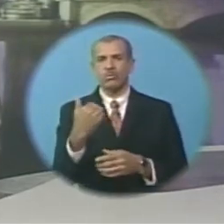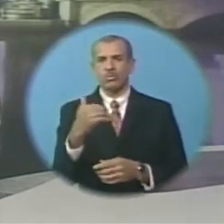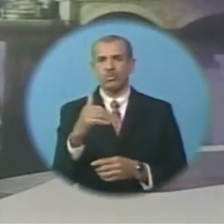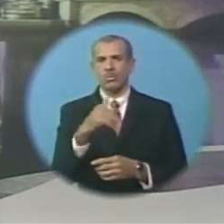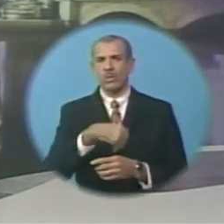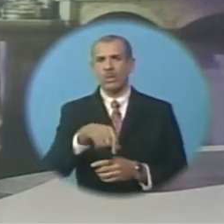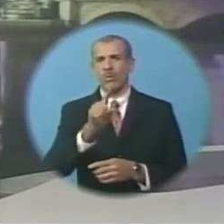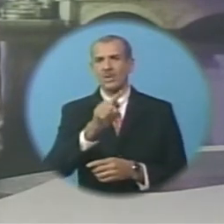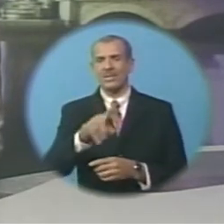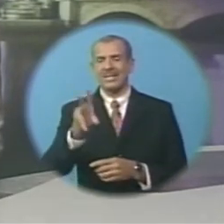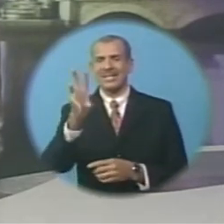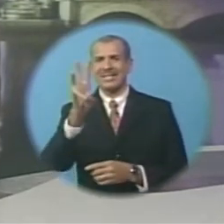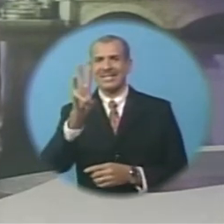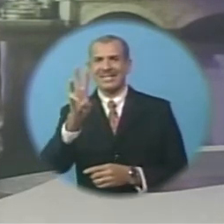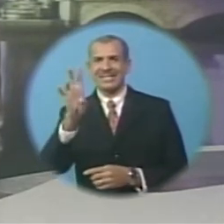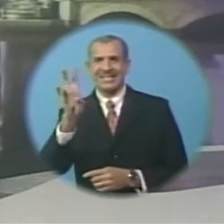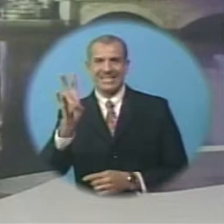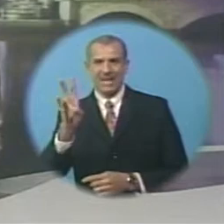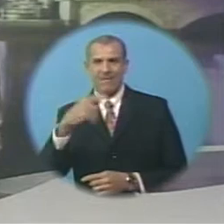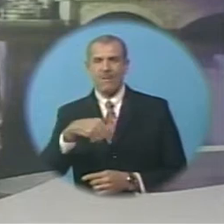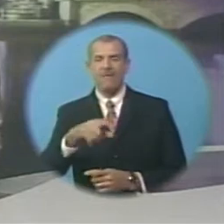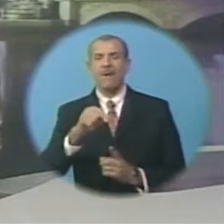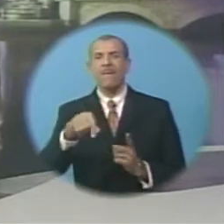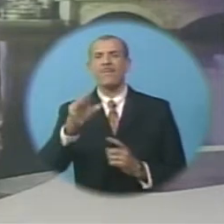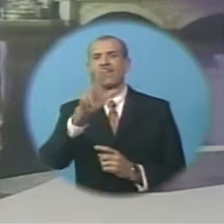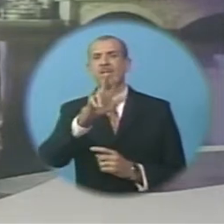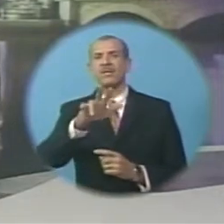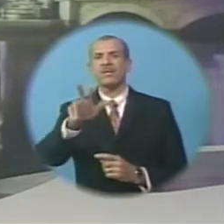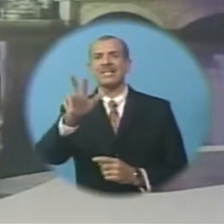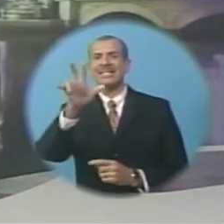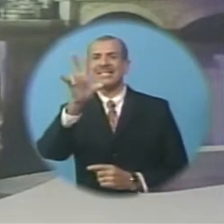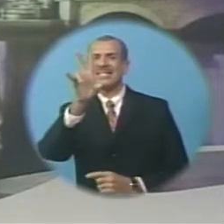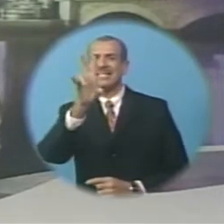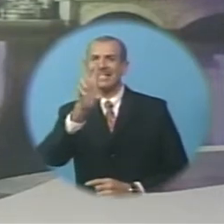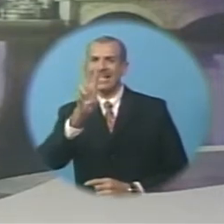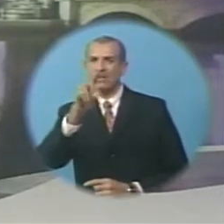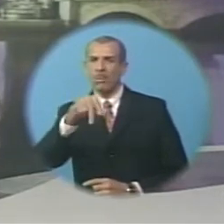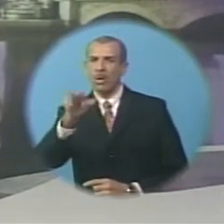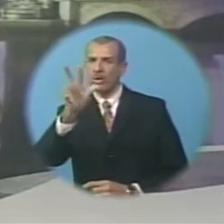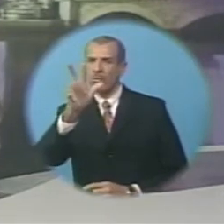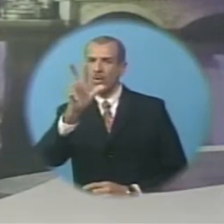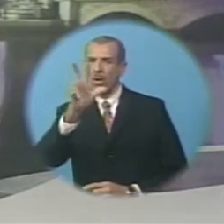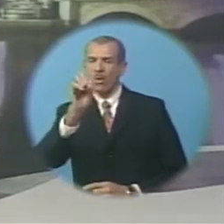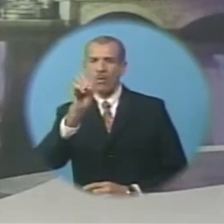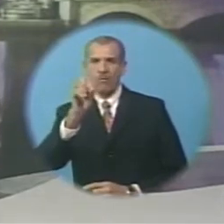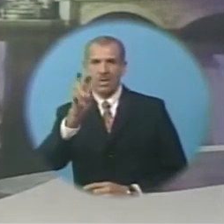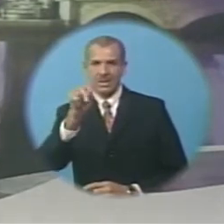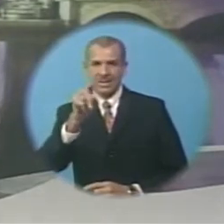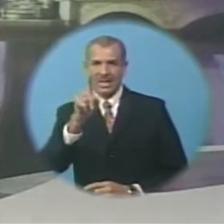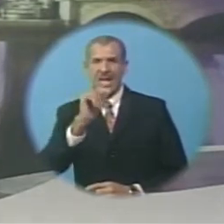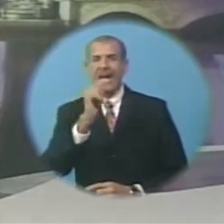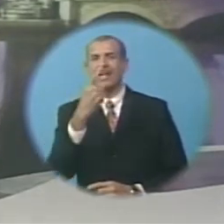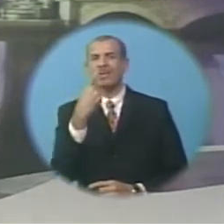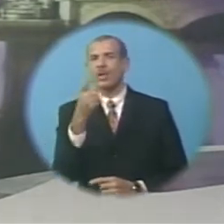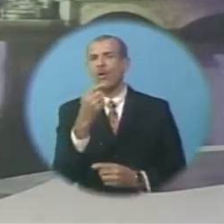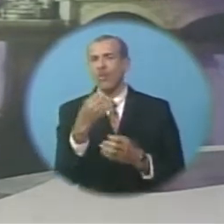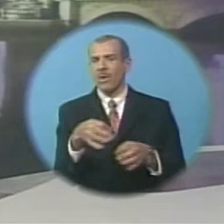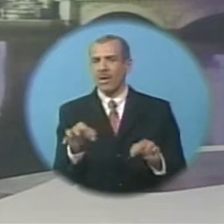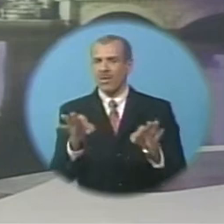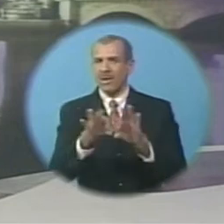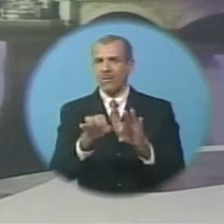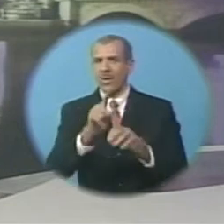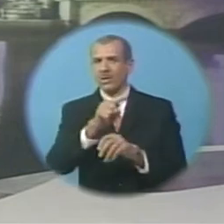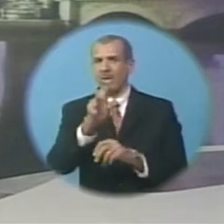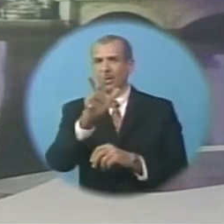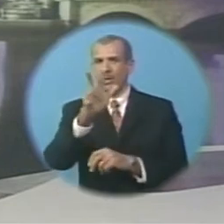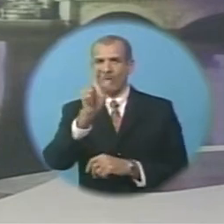of 167 off just 36.3 overs. Karuratne carried on to make a well-deserved 131